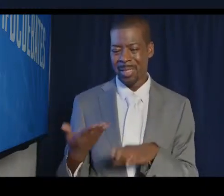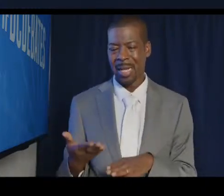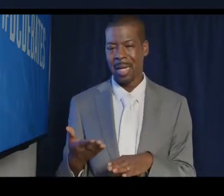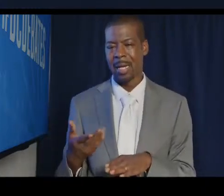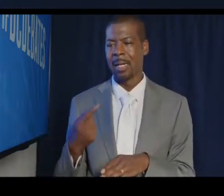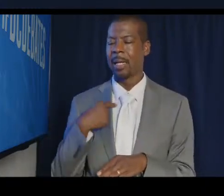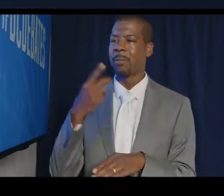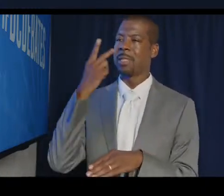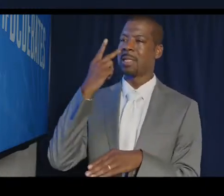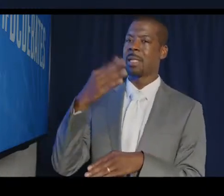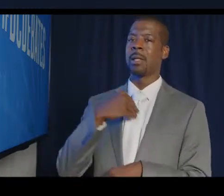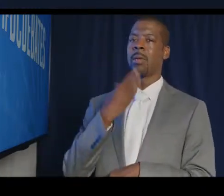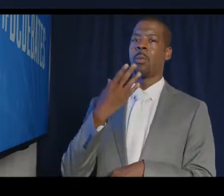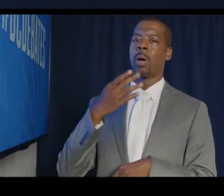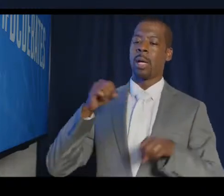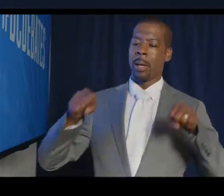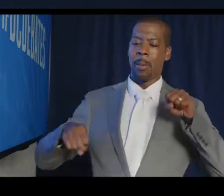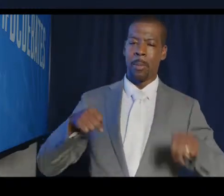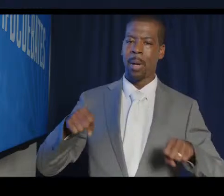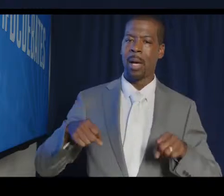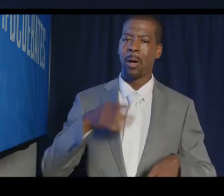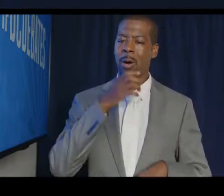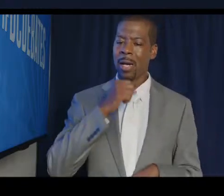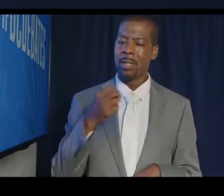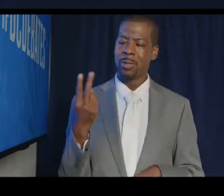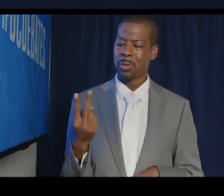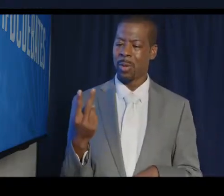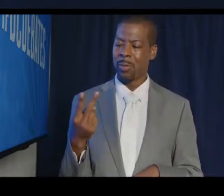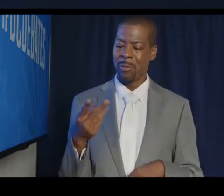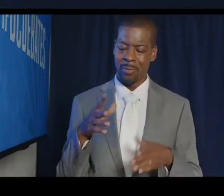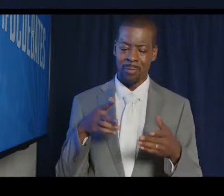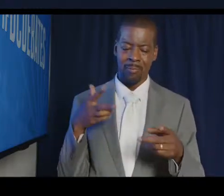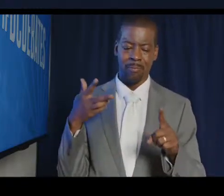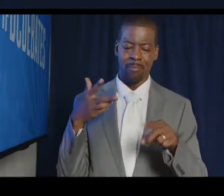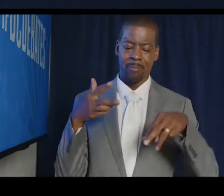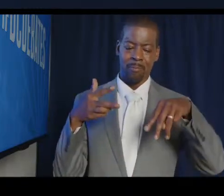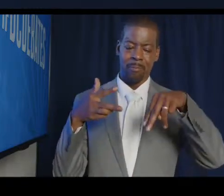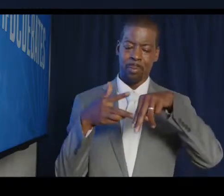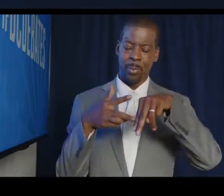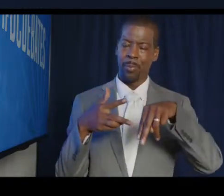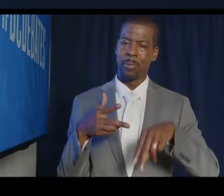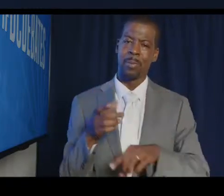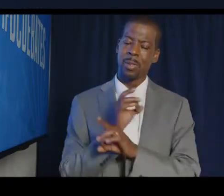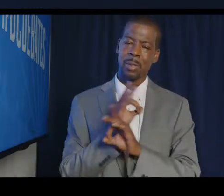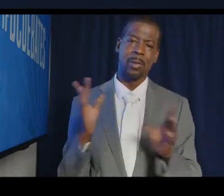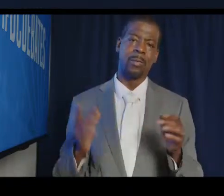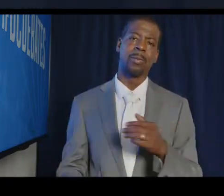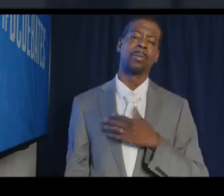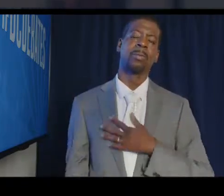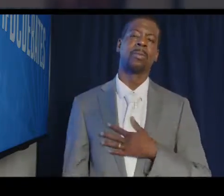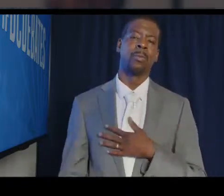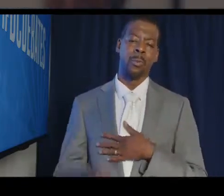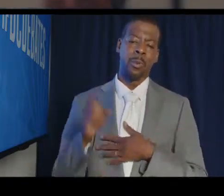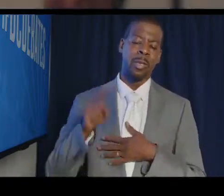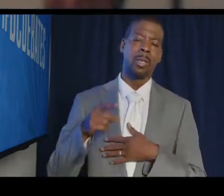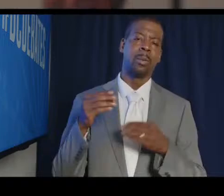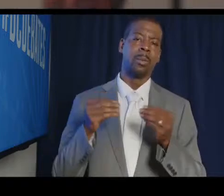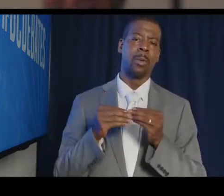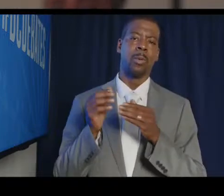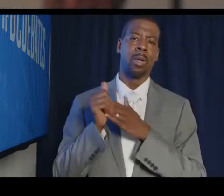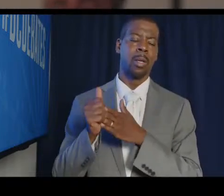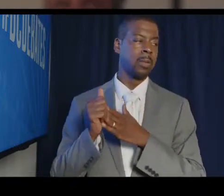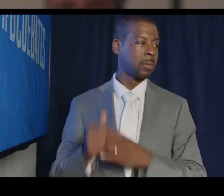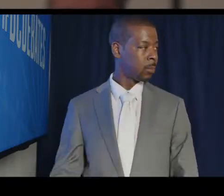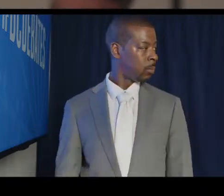to say that 12-year-olds getting hit by cars in the crosswalks will not be the norm, and that requires leadership. Thank you. Yeah, Mr. Moch,